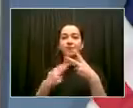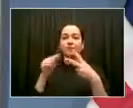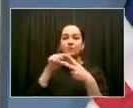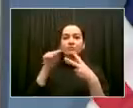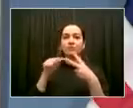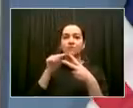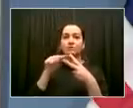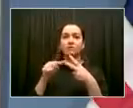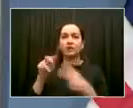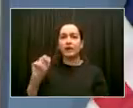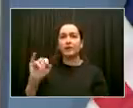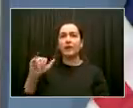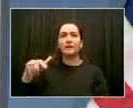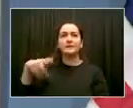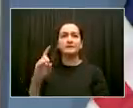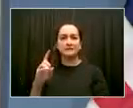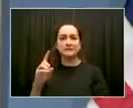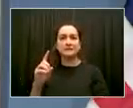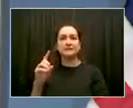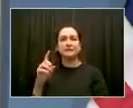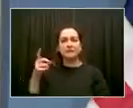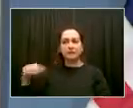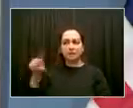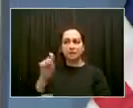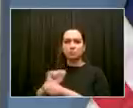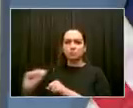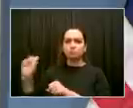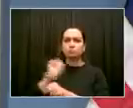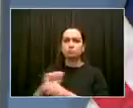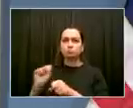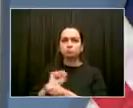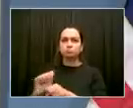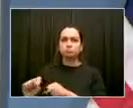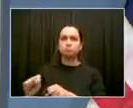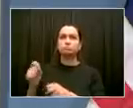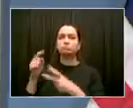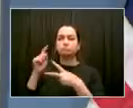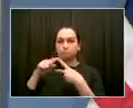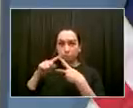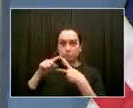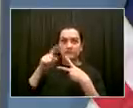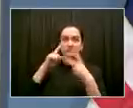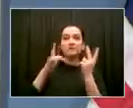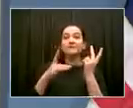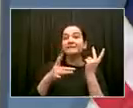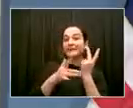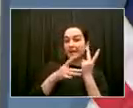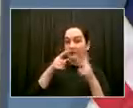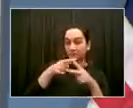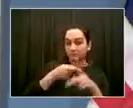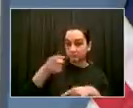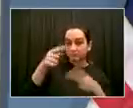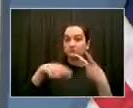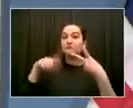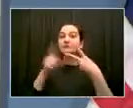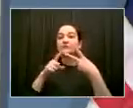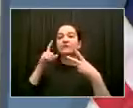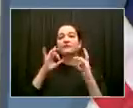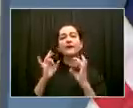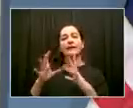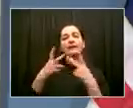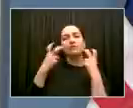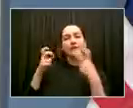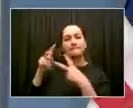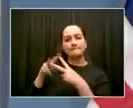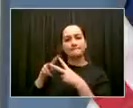unit. And again, that is the largest hate crimes unit of any police department in the country, and I know that Jessica is going to do a